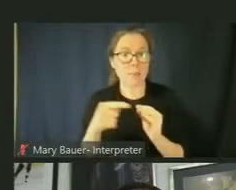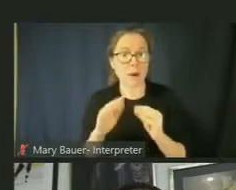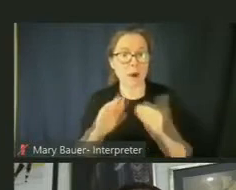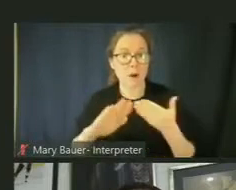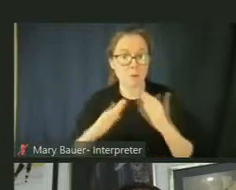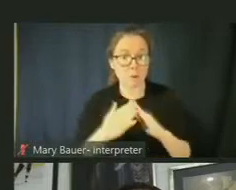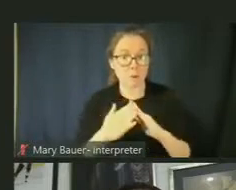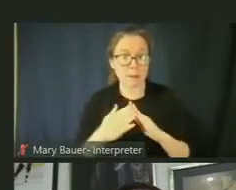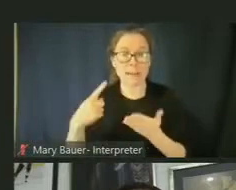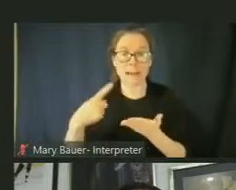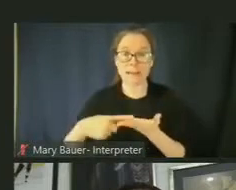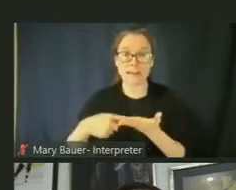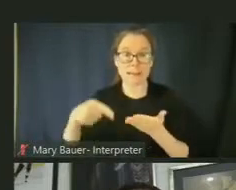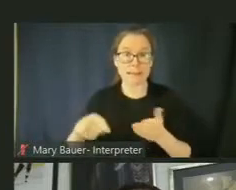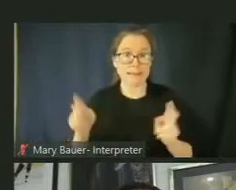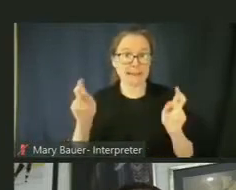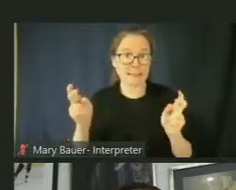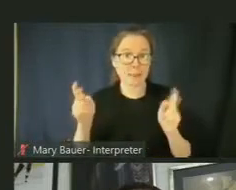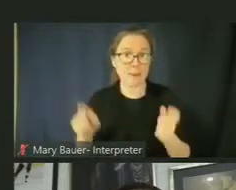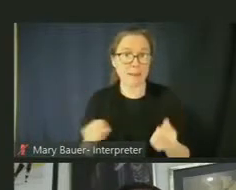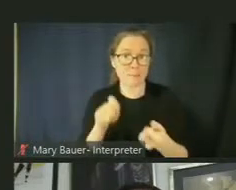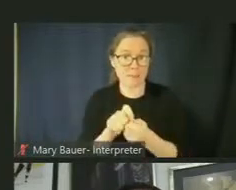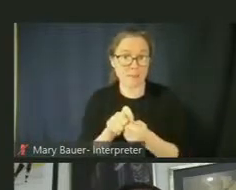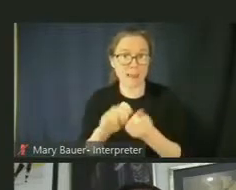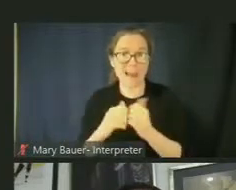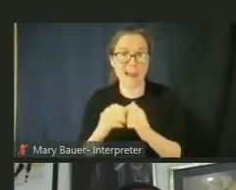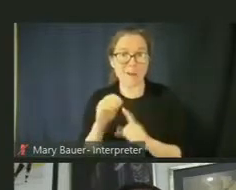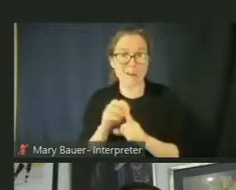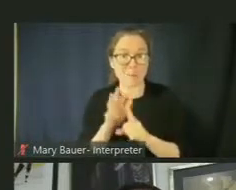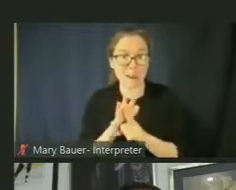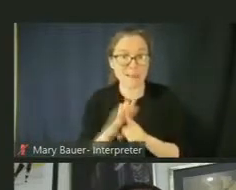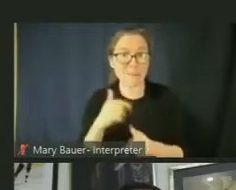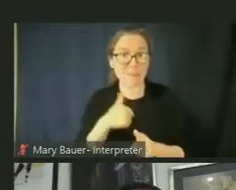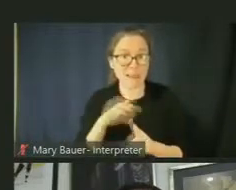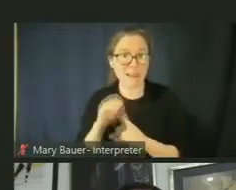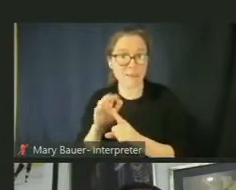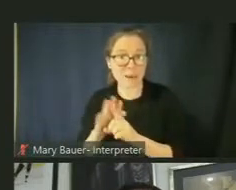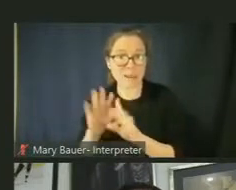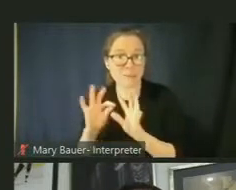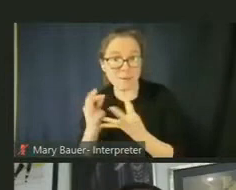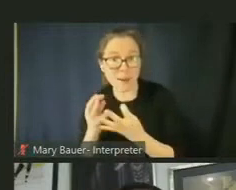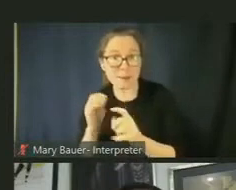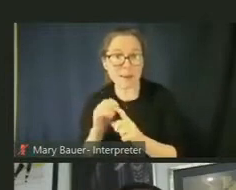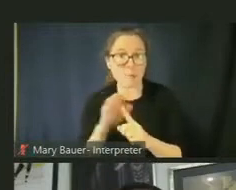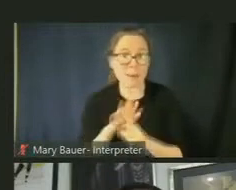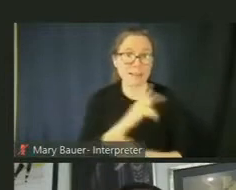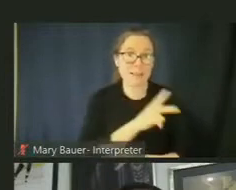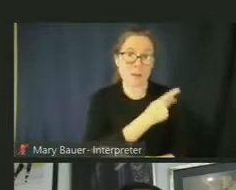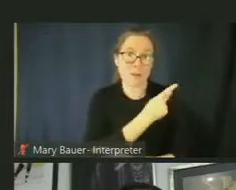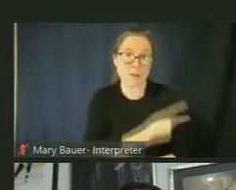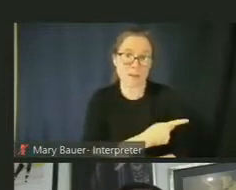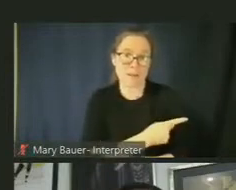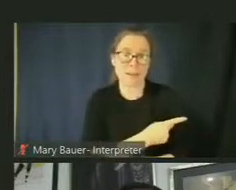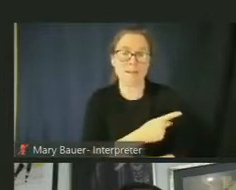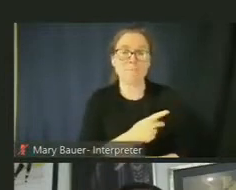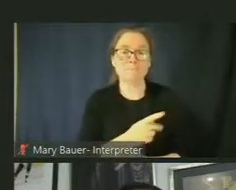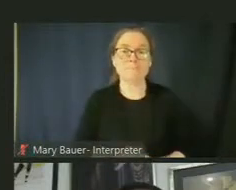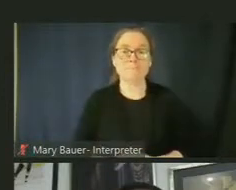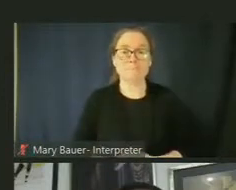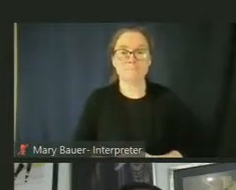speaking about this topic in particular as it impacts me and my family and the patients that I serve. So next slide.